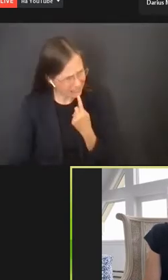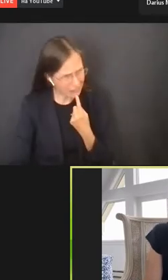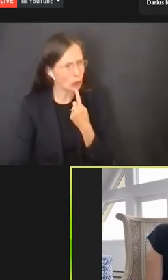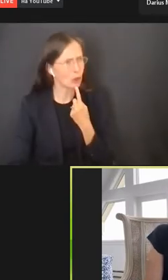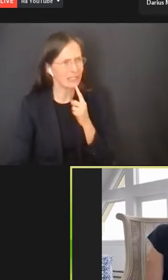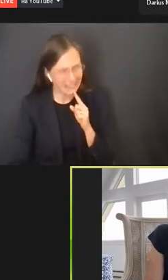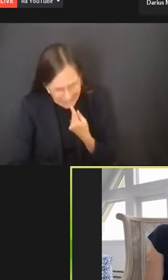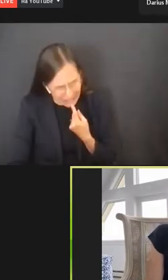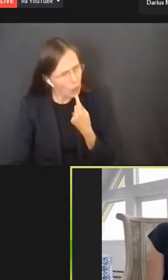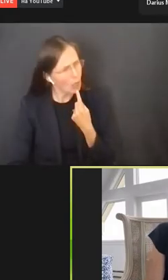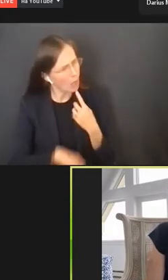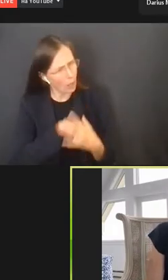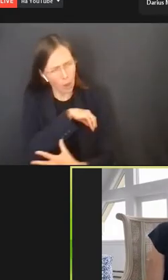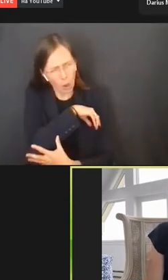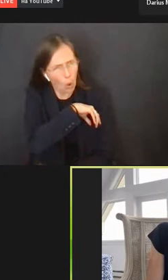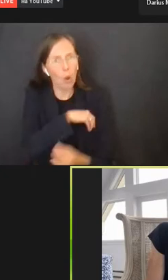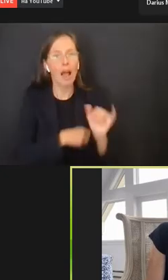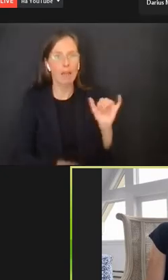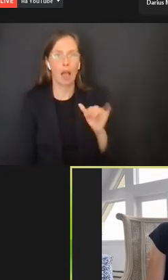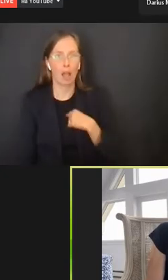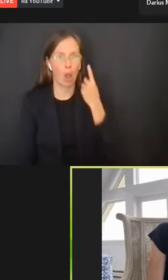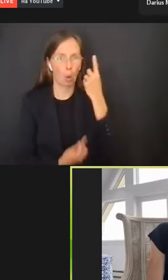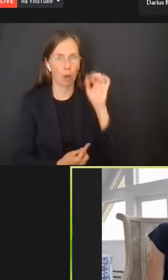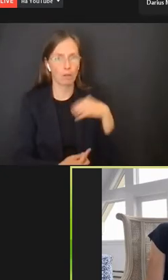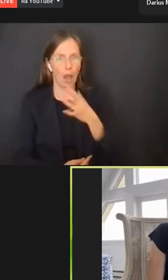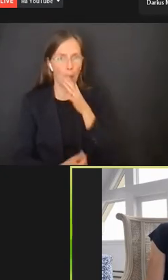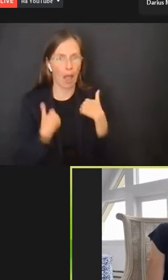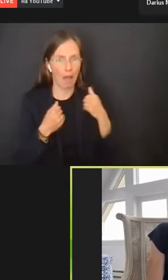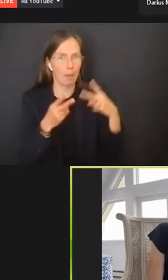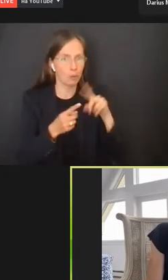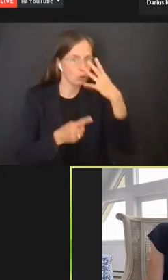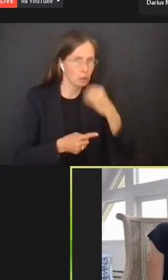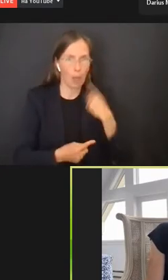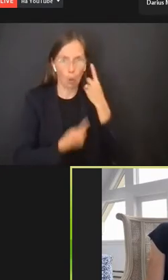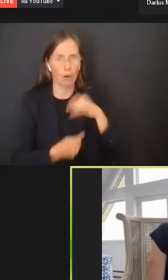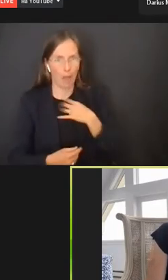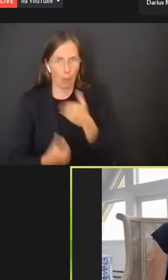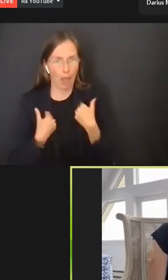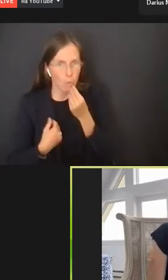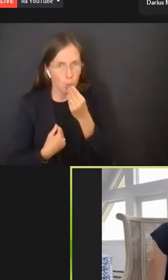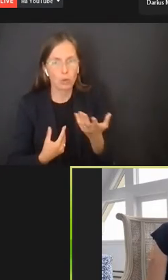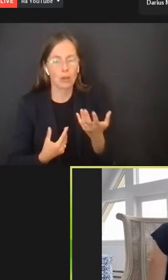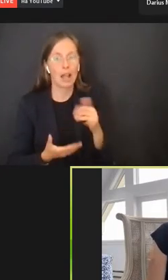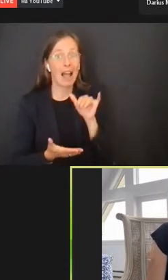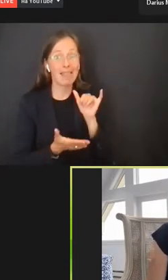of poverty. Like, I wonder if I'll have a shelter tonight. I wonder if I'll have food tonight. And that doesn't go away. That's actual